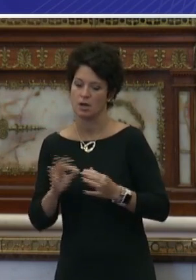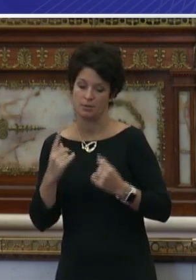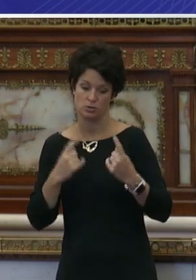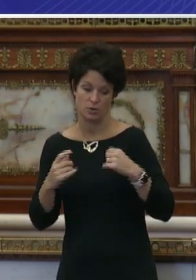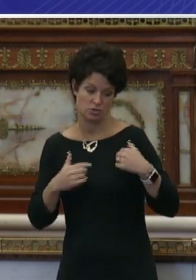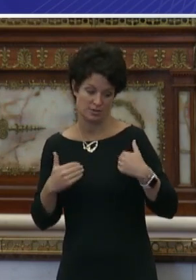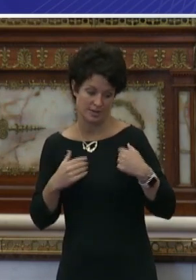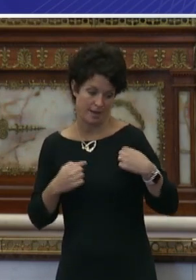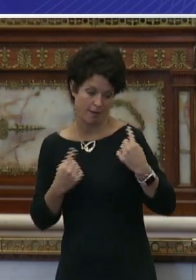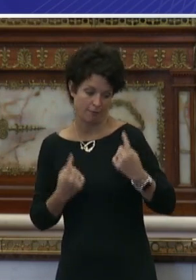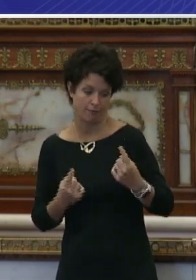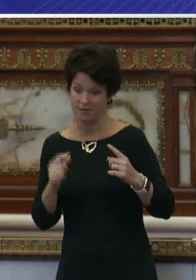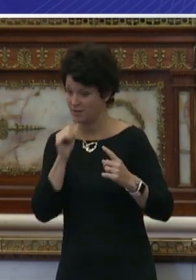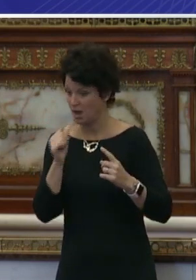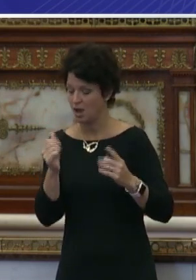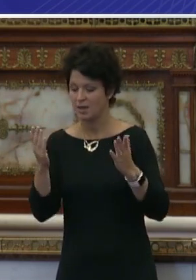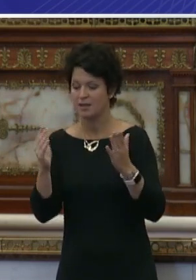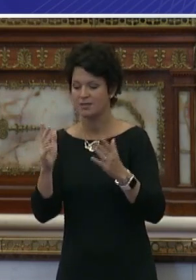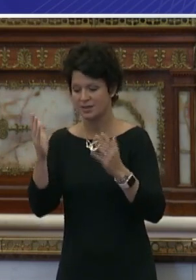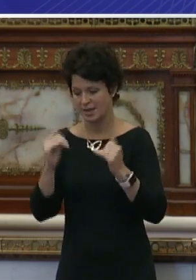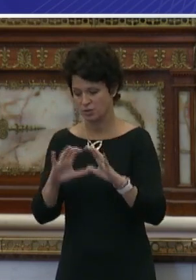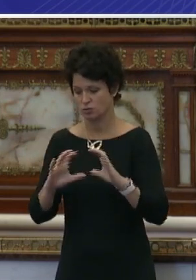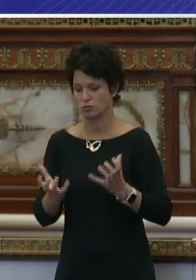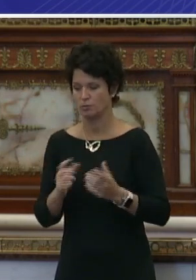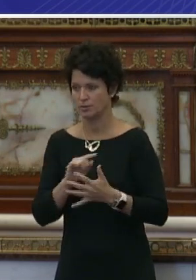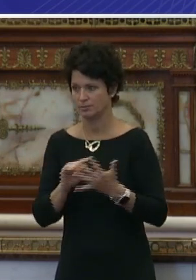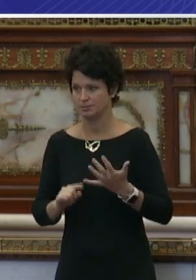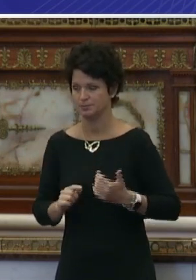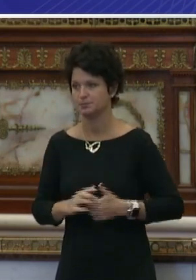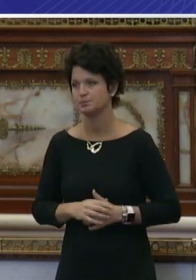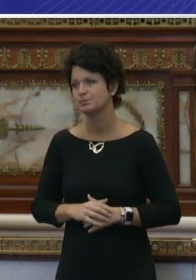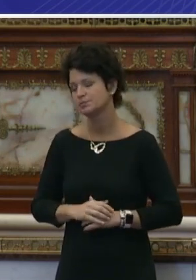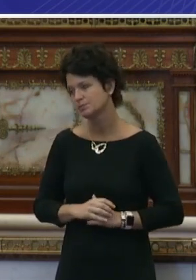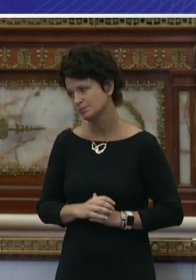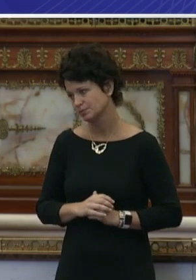questions? And if not, we could have the clerk call the next panel.